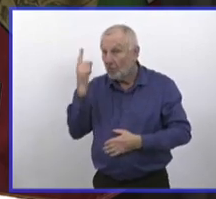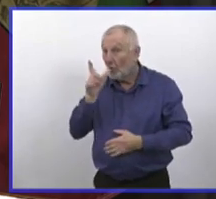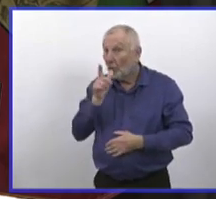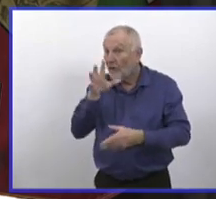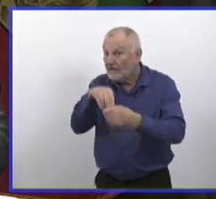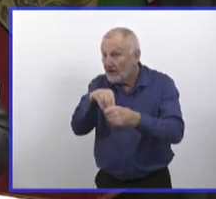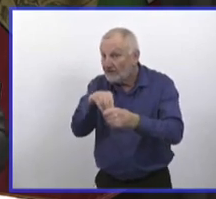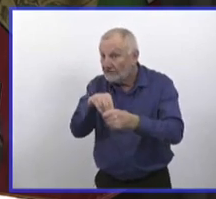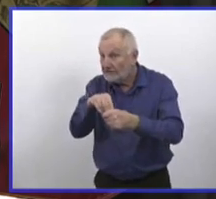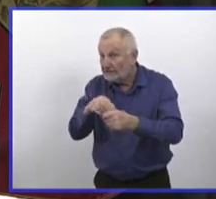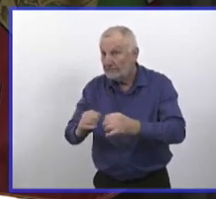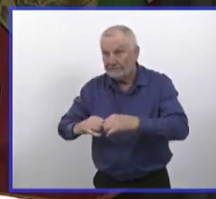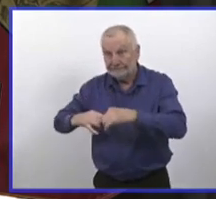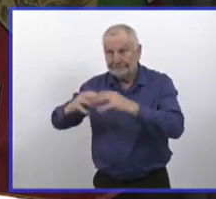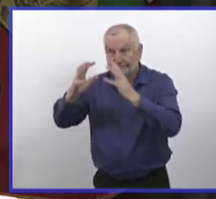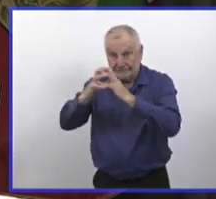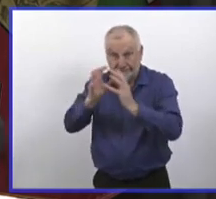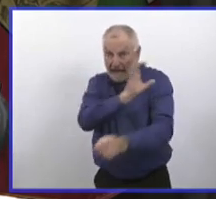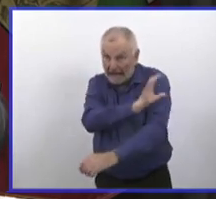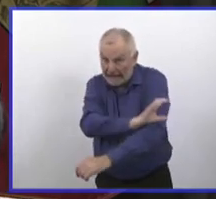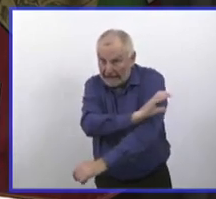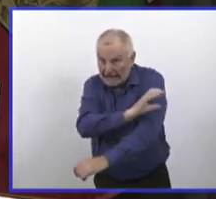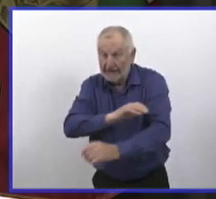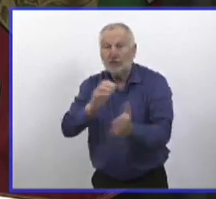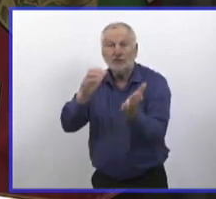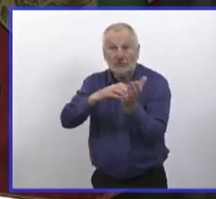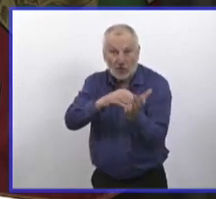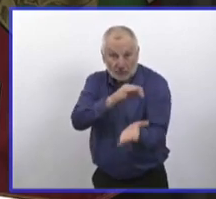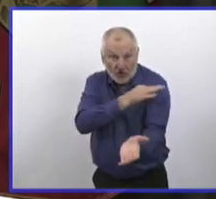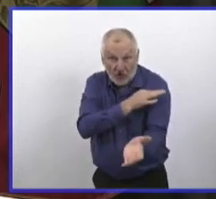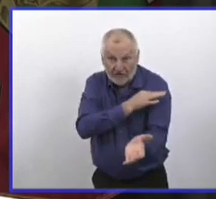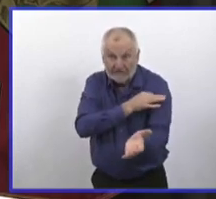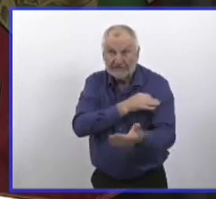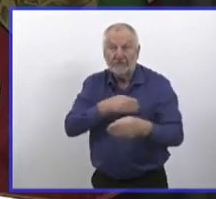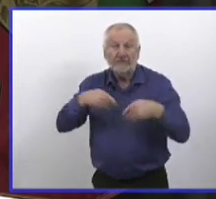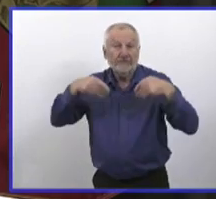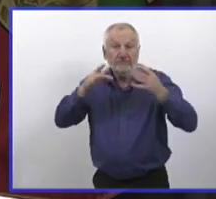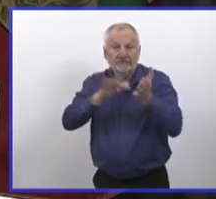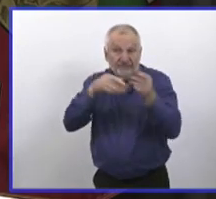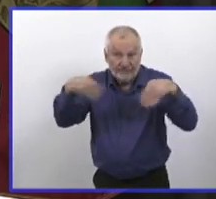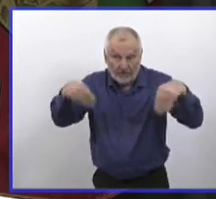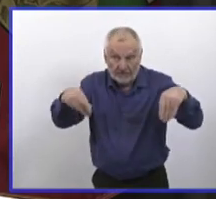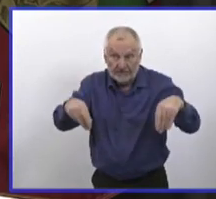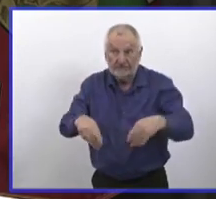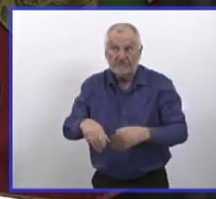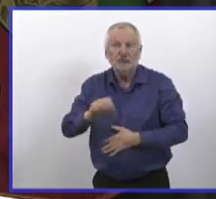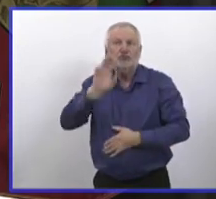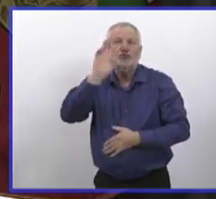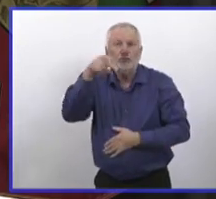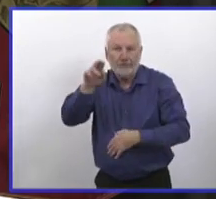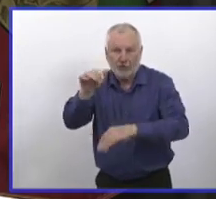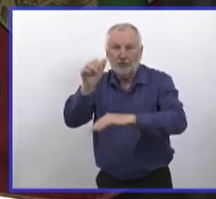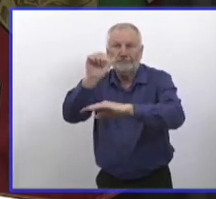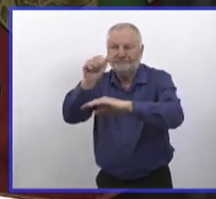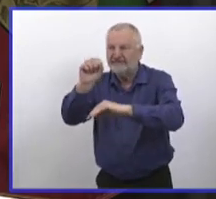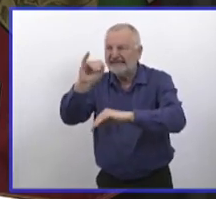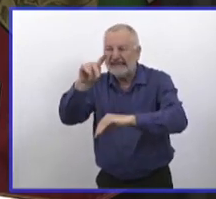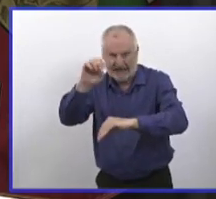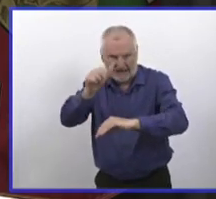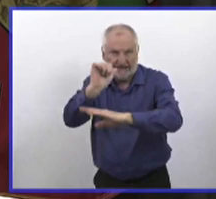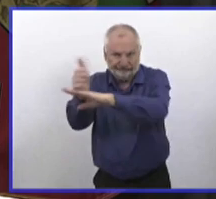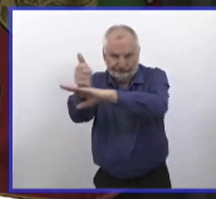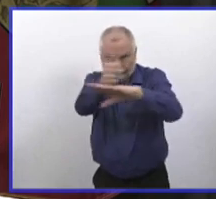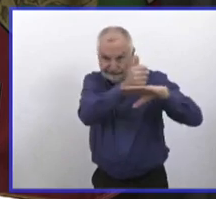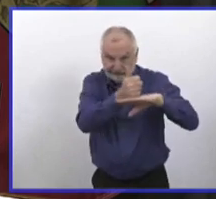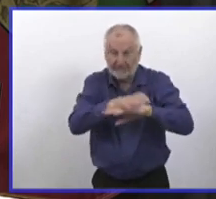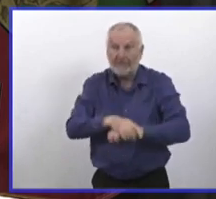pop-up clinics. We are not done yet. This figure does not yet include the Morden Supersite or any other